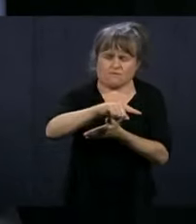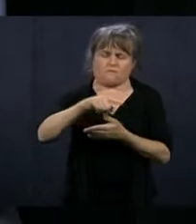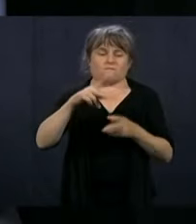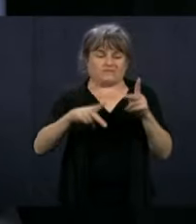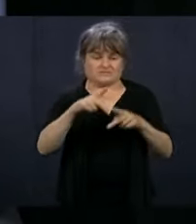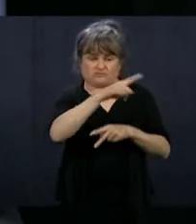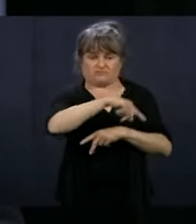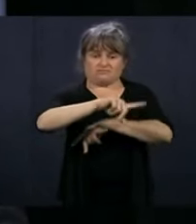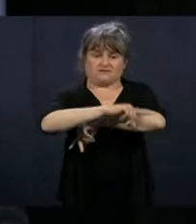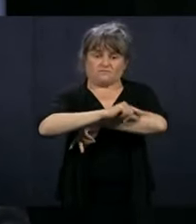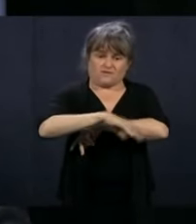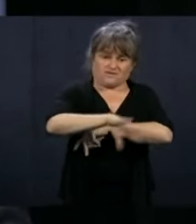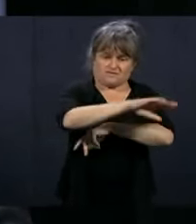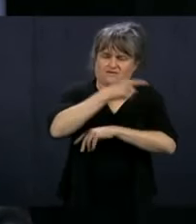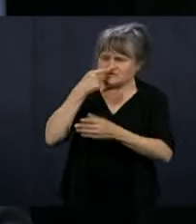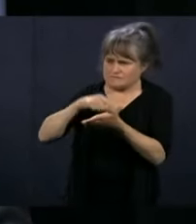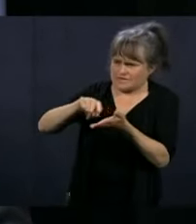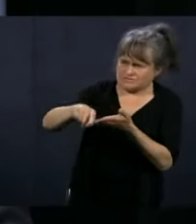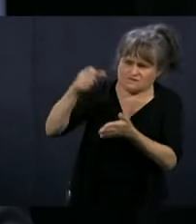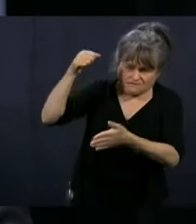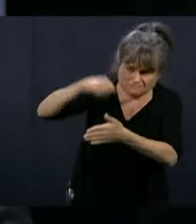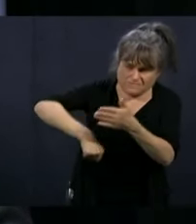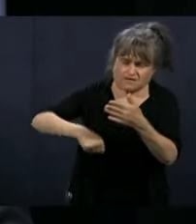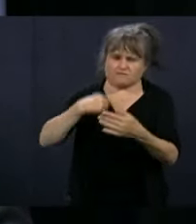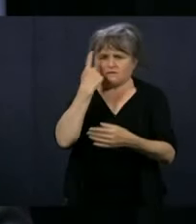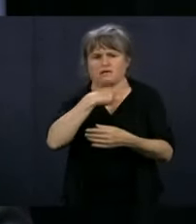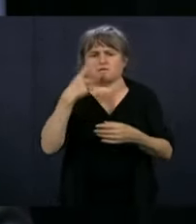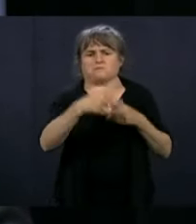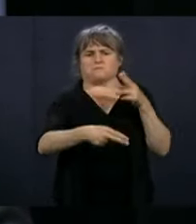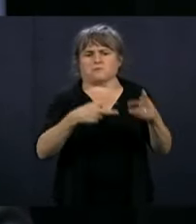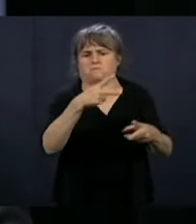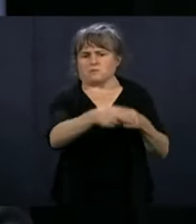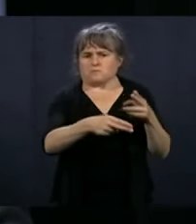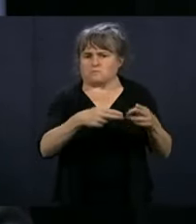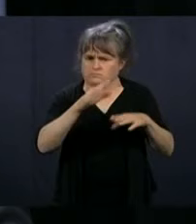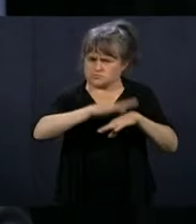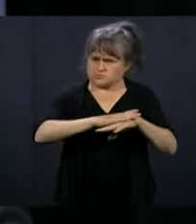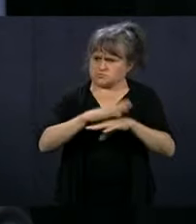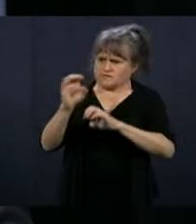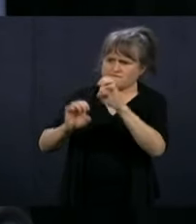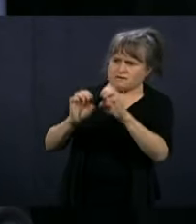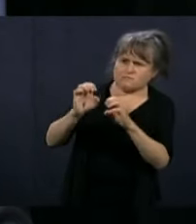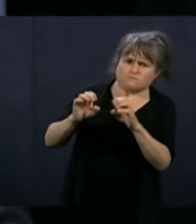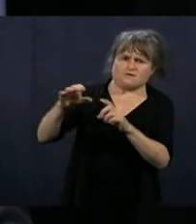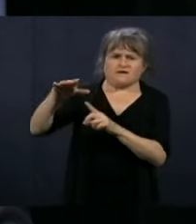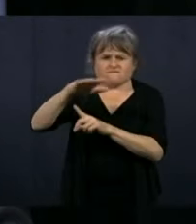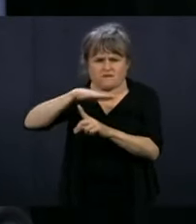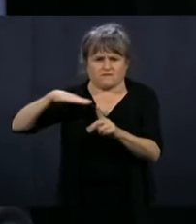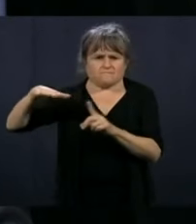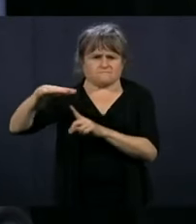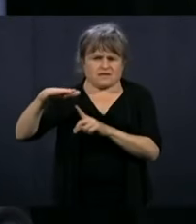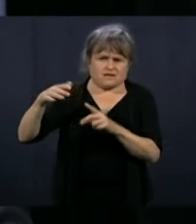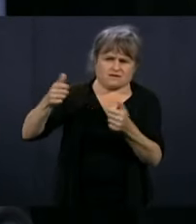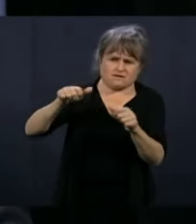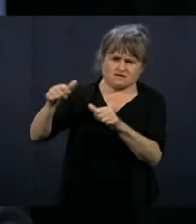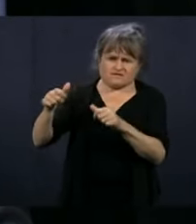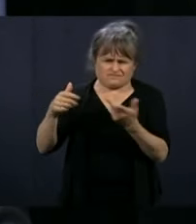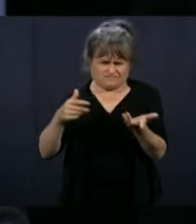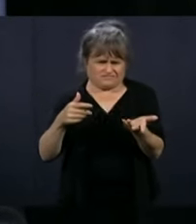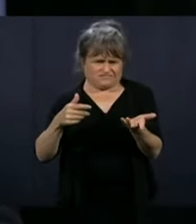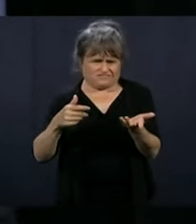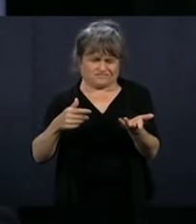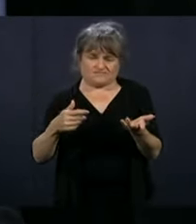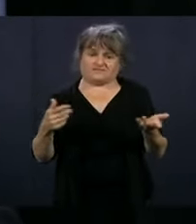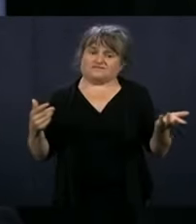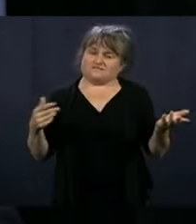to the inspections. The number of inspectors, they talk that there have been compressions these past few years. In that